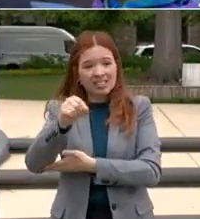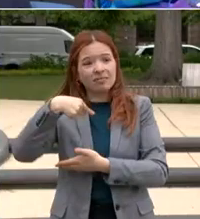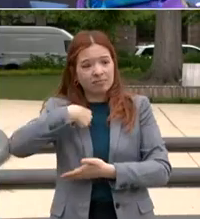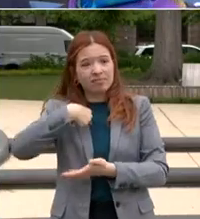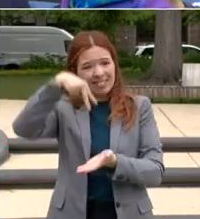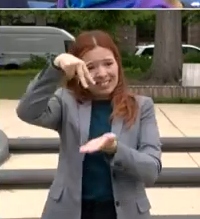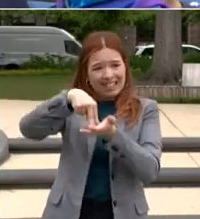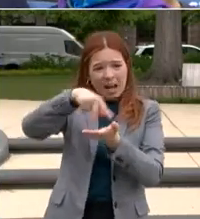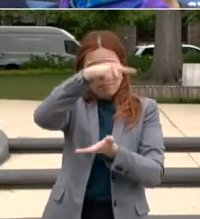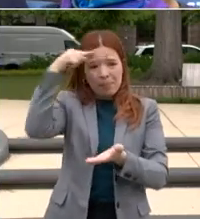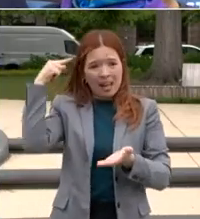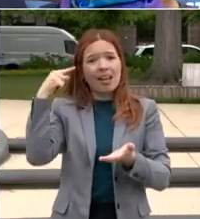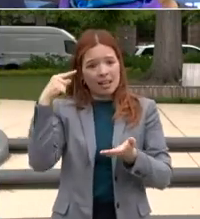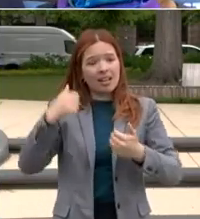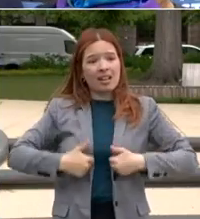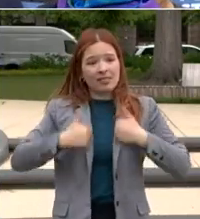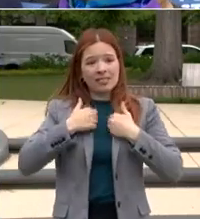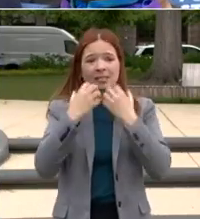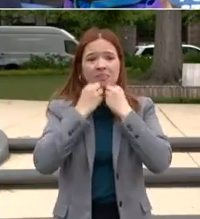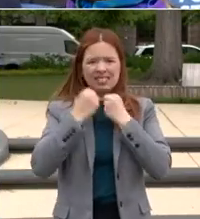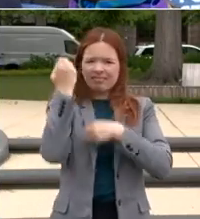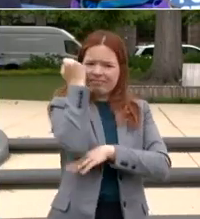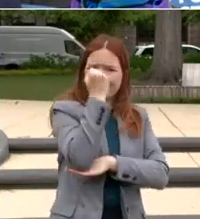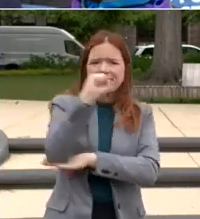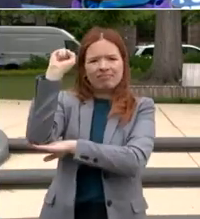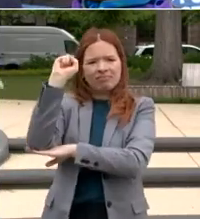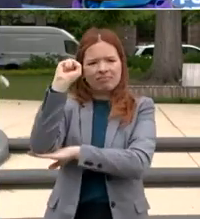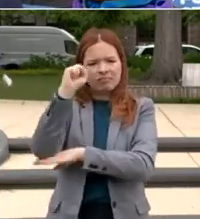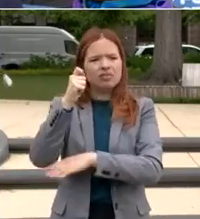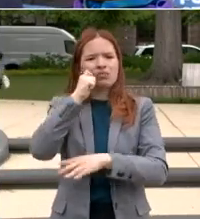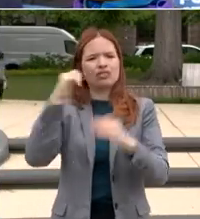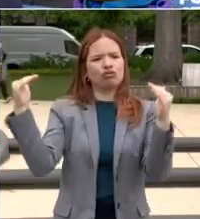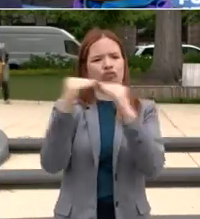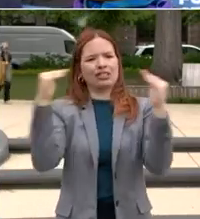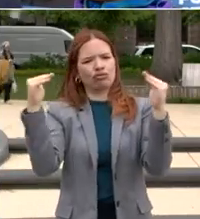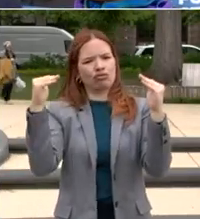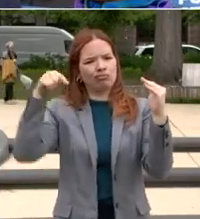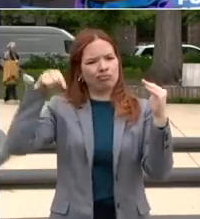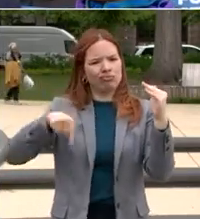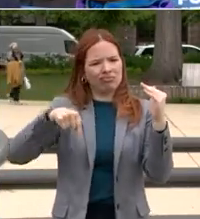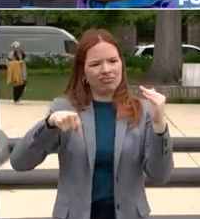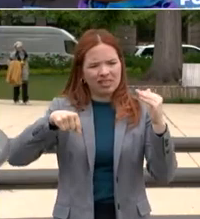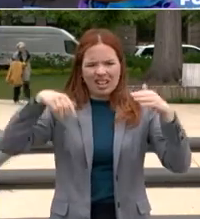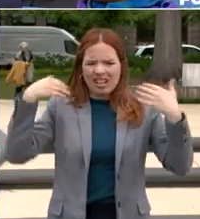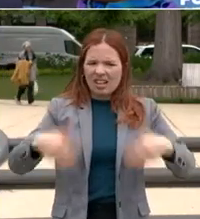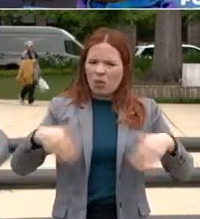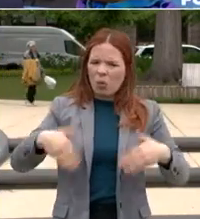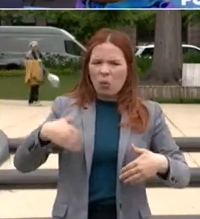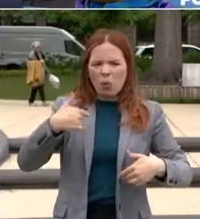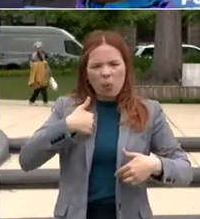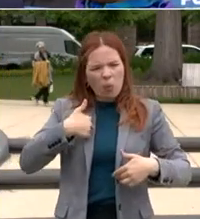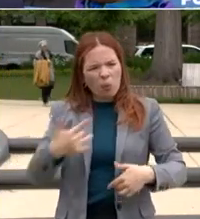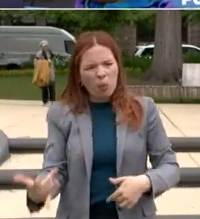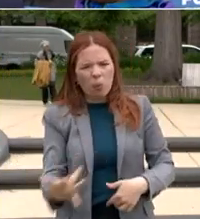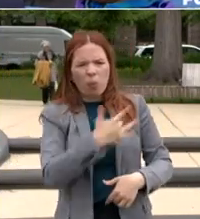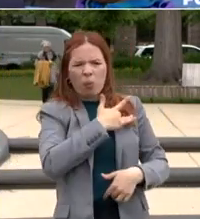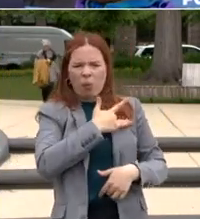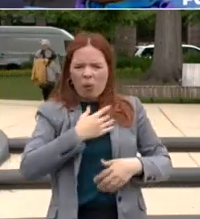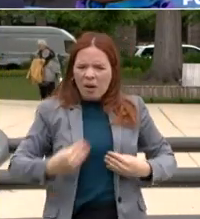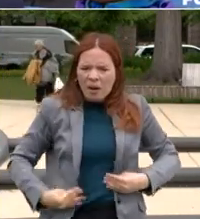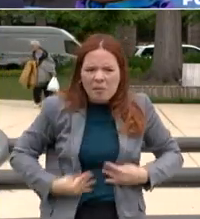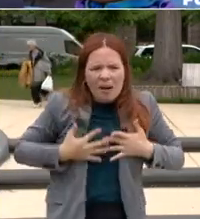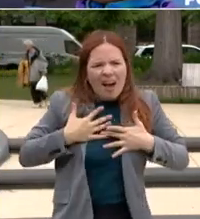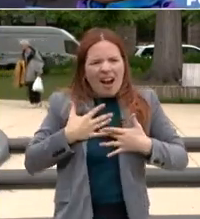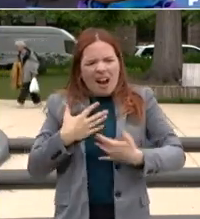the protests for racial justice. And I remember feeling the power of the march.